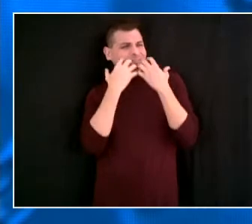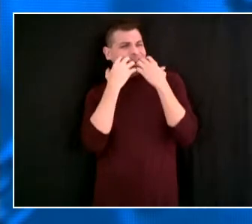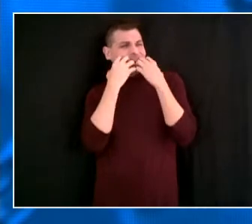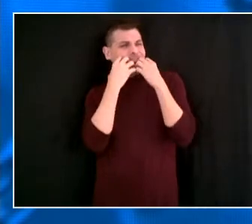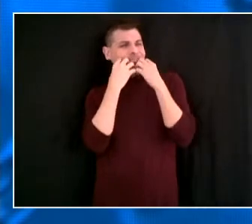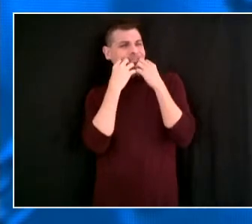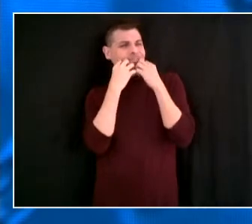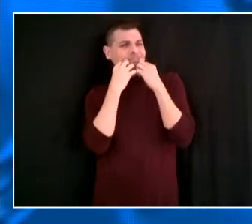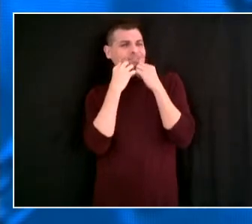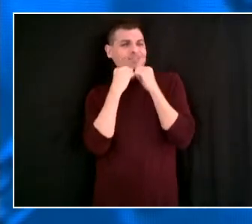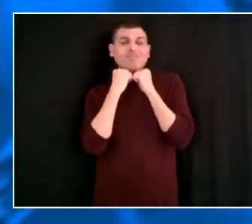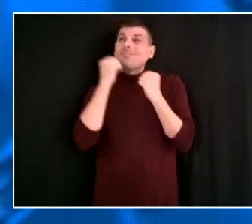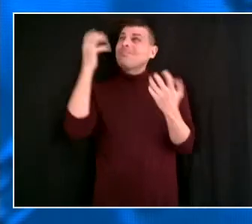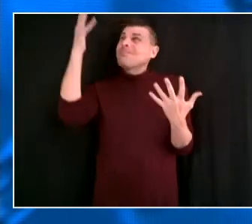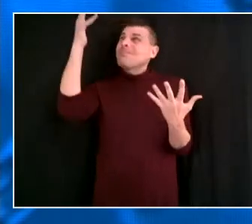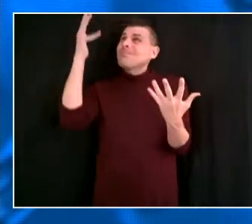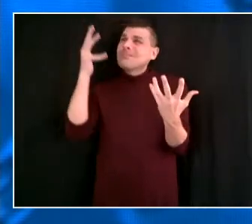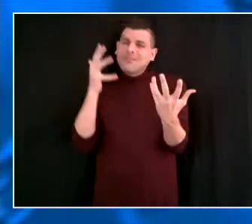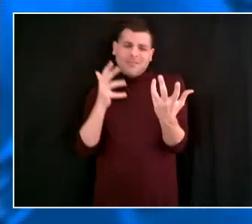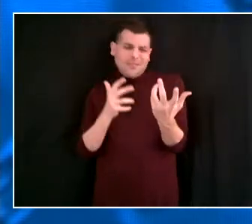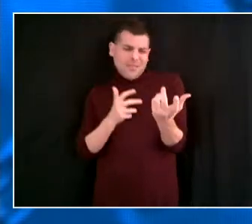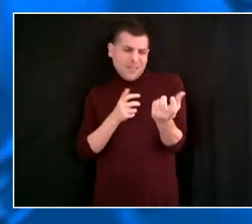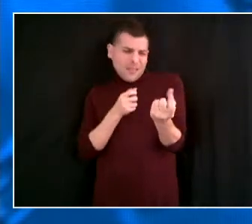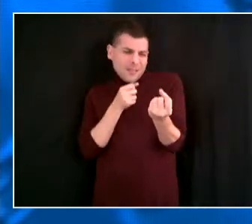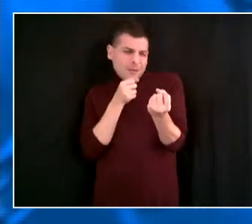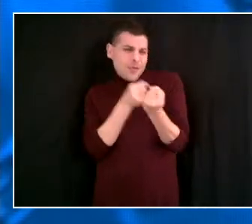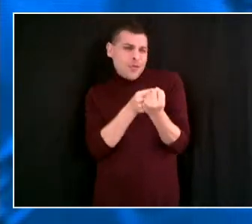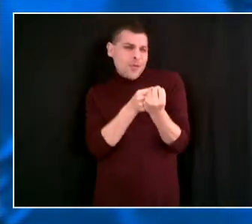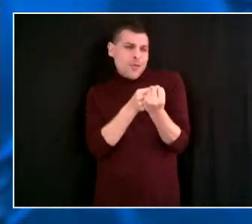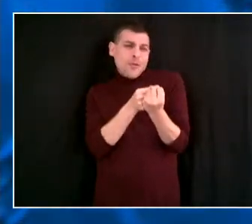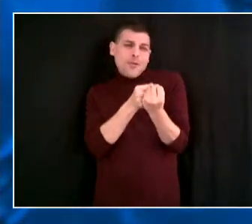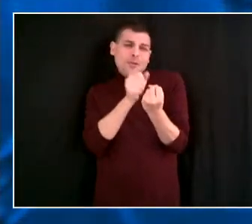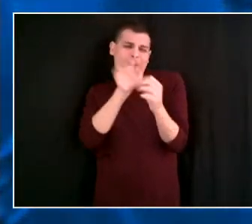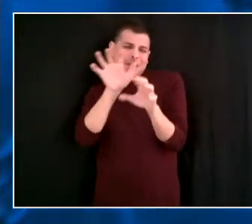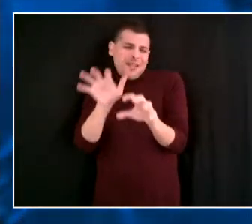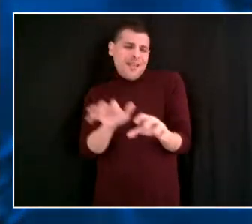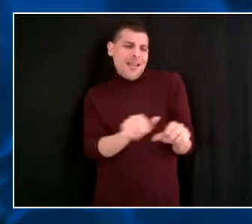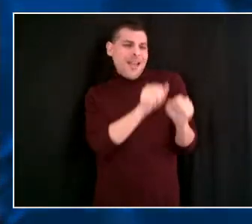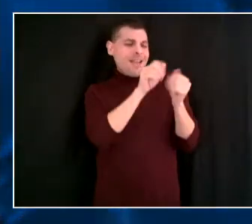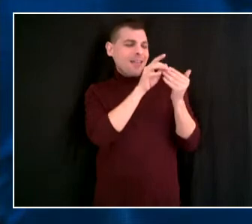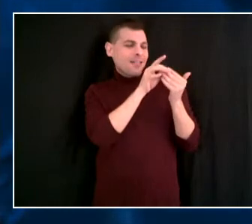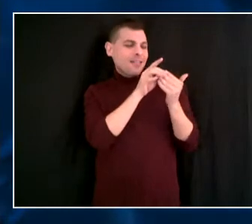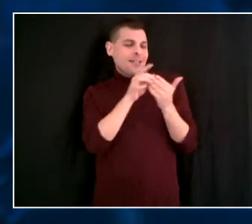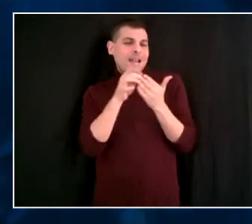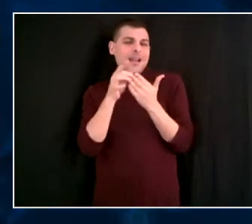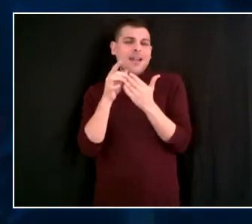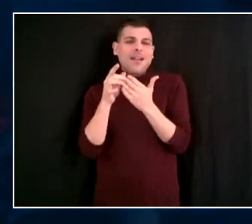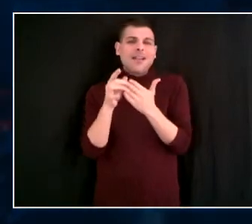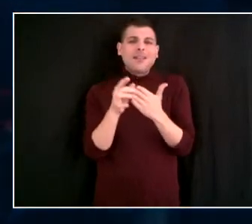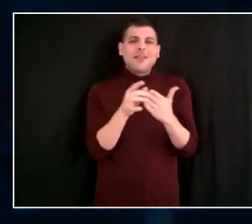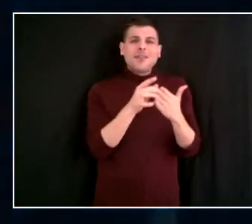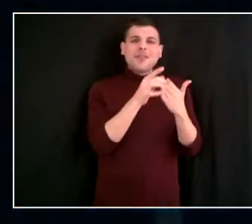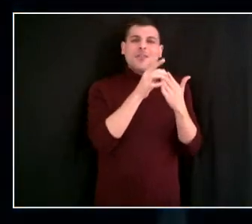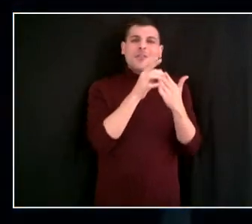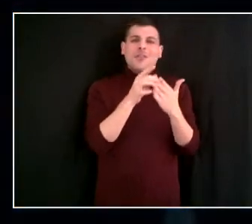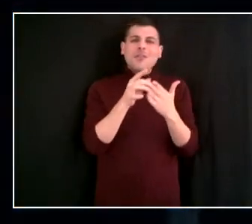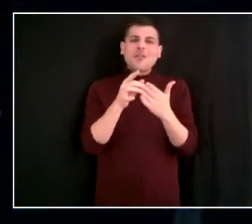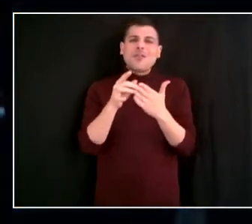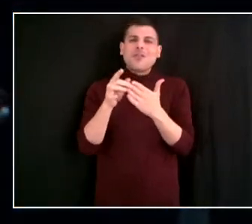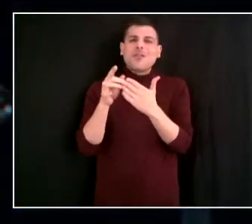I love. Stand beside her and guide